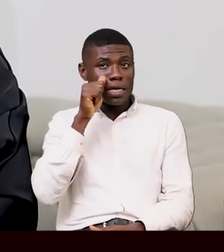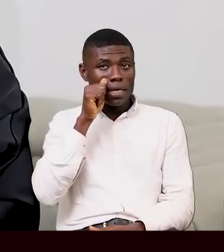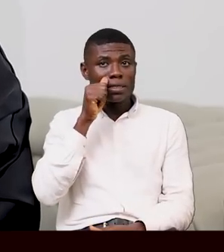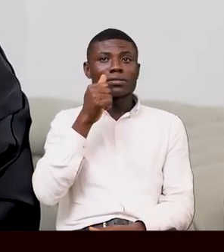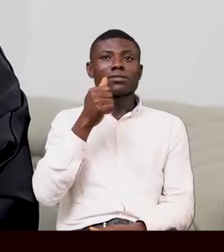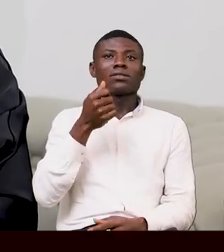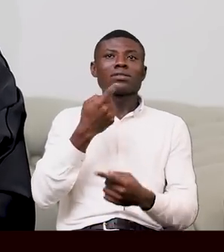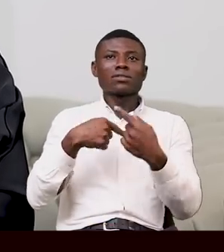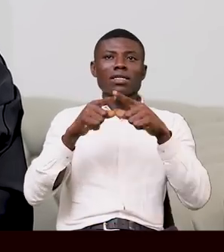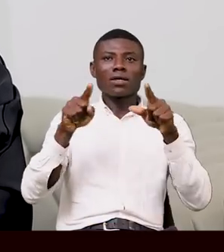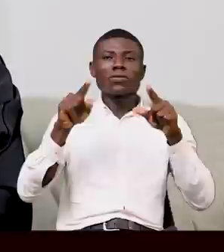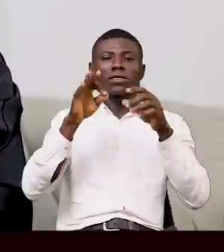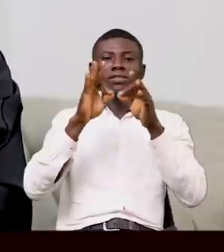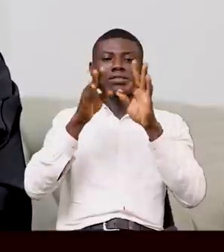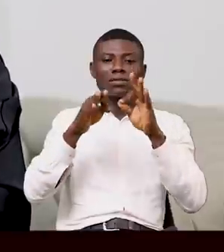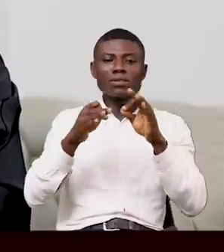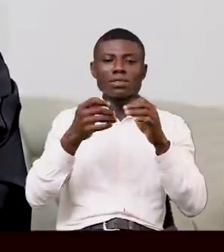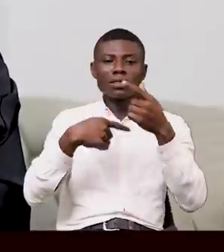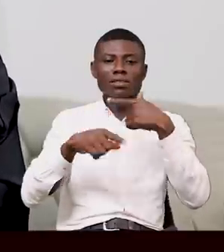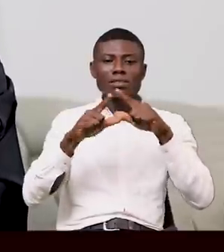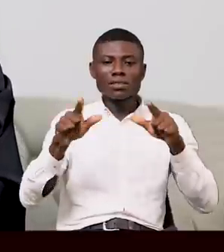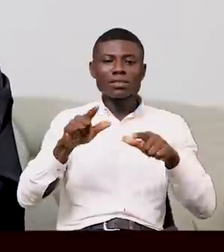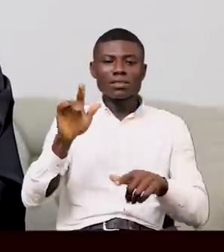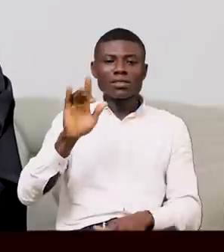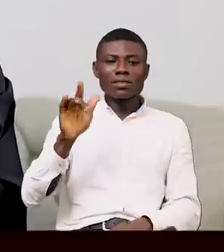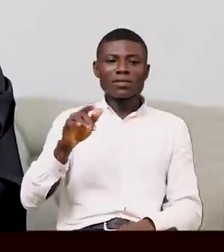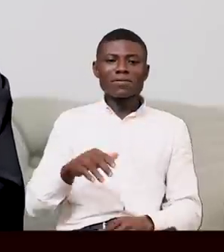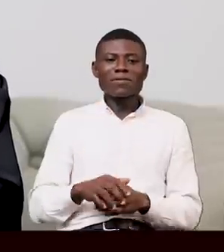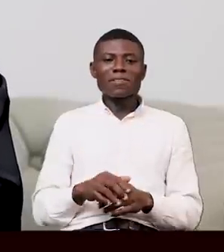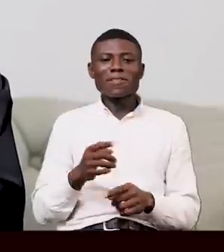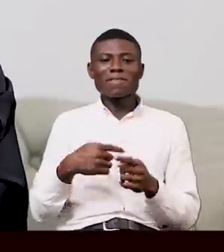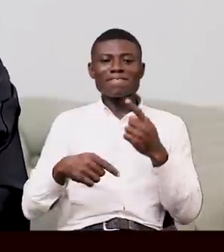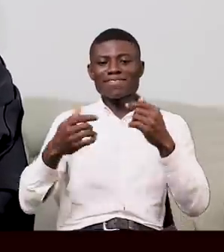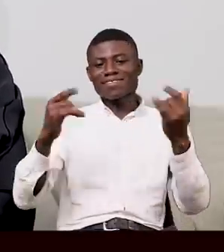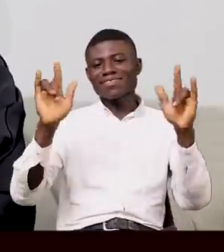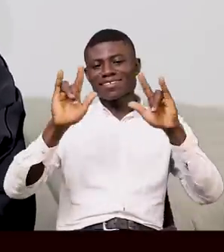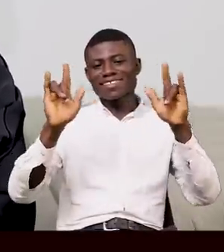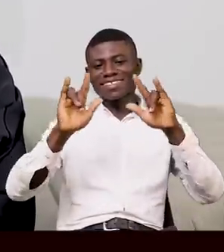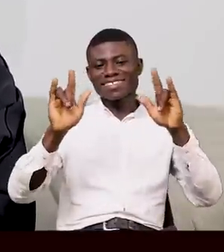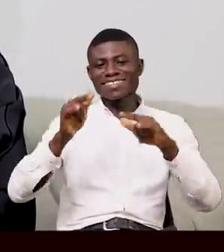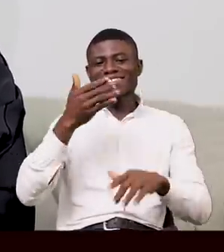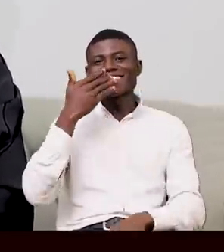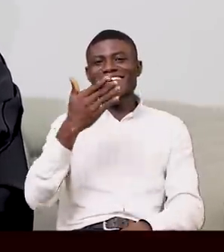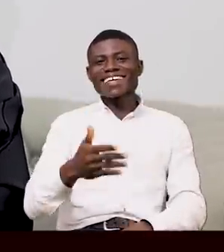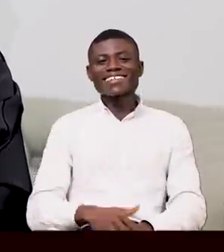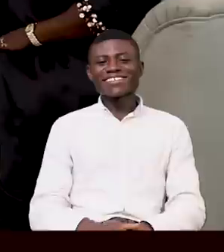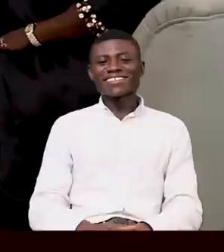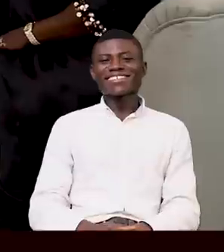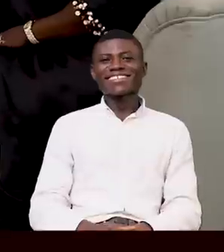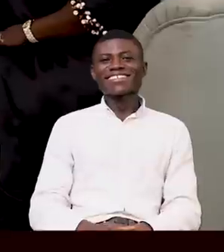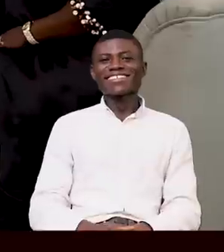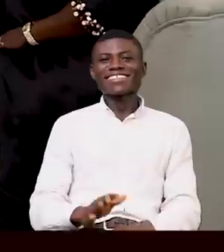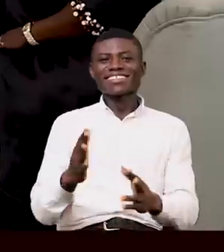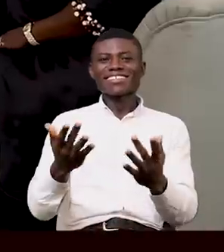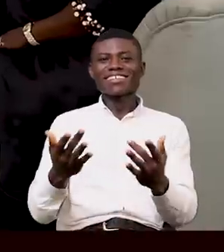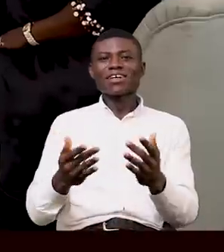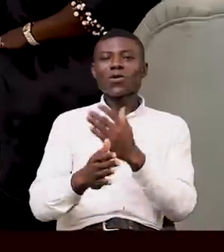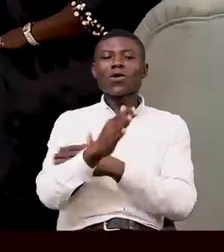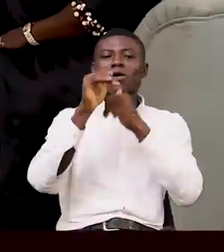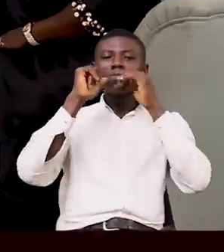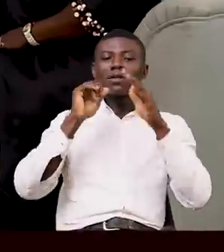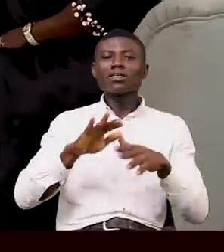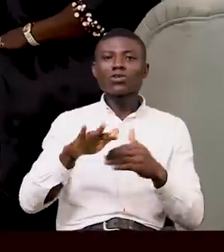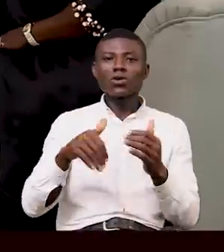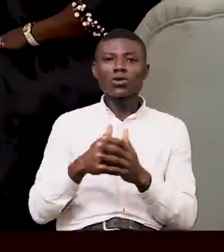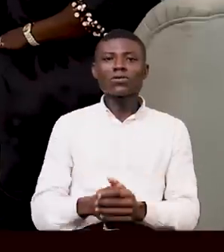sign language interpretation, am I? Ata ba kun me refu ba de ju boza bedasi. Brap any yamishra wo.